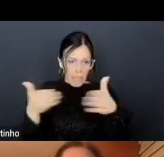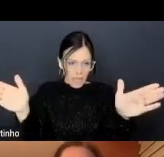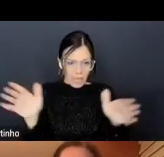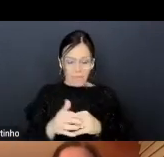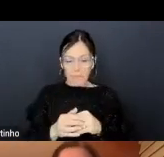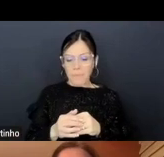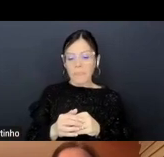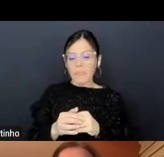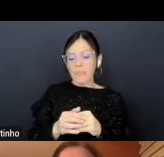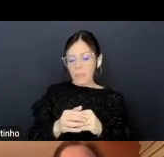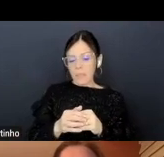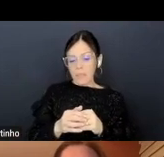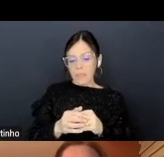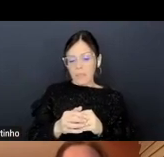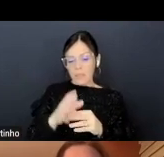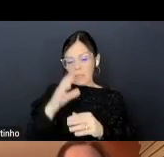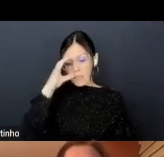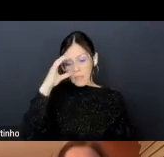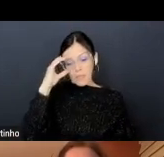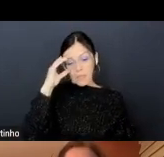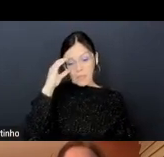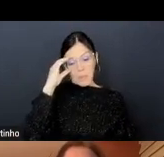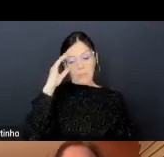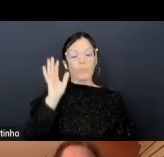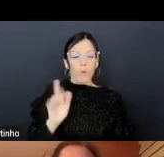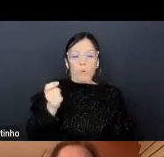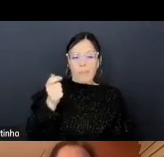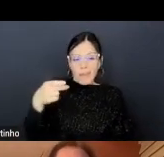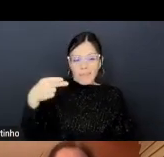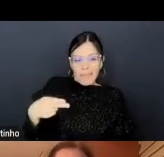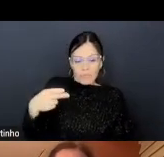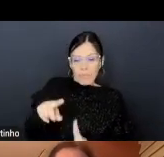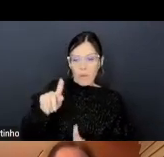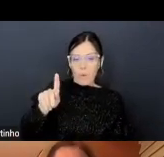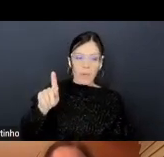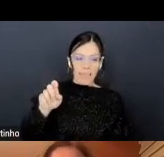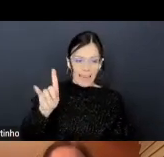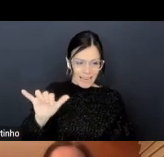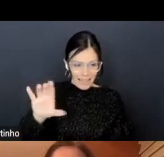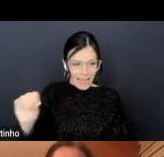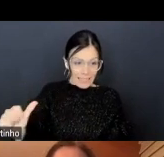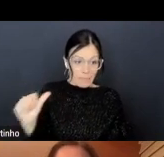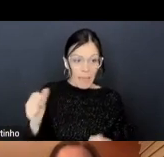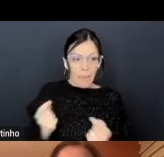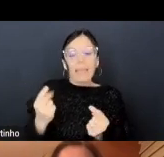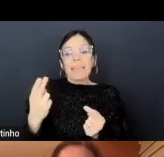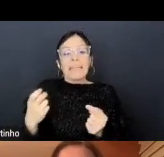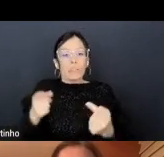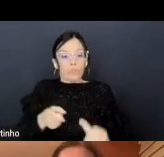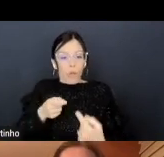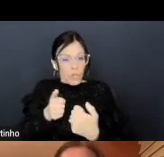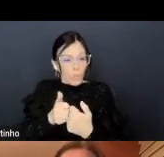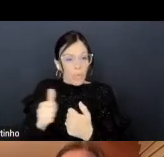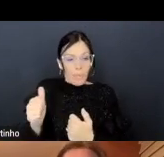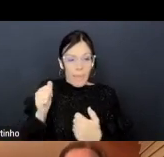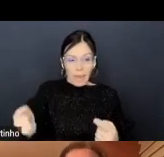so let me give you a little history of kennedy and his back pain so he struggled with back pain since